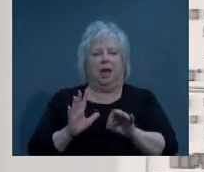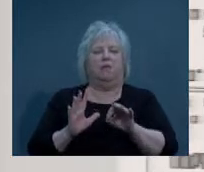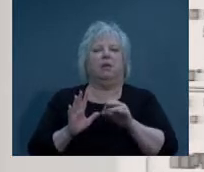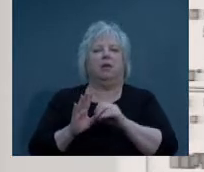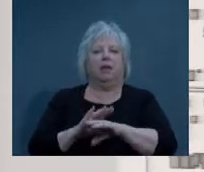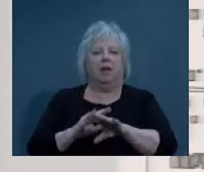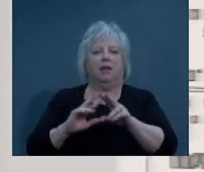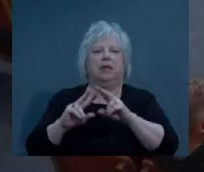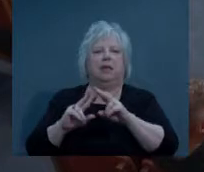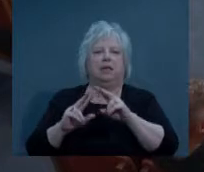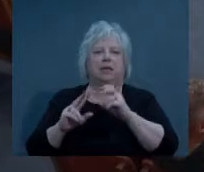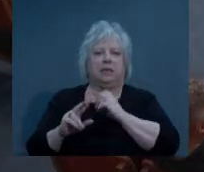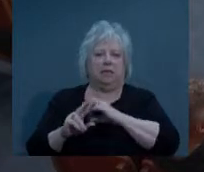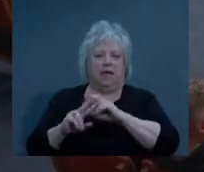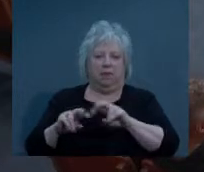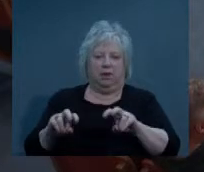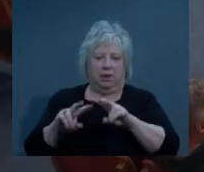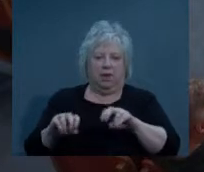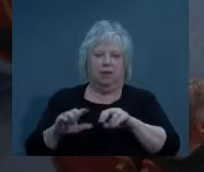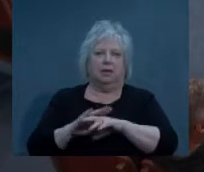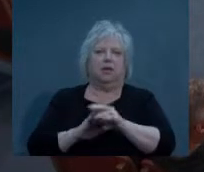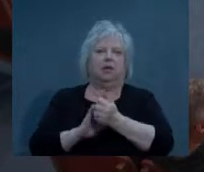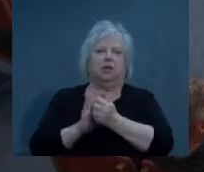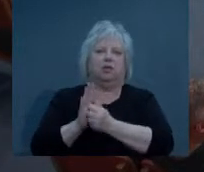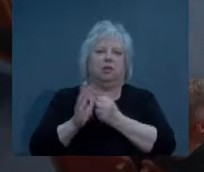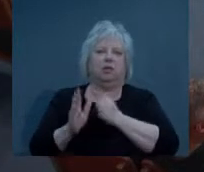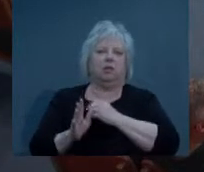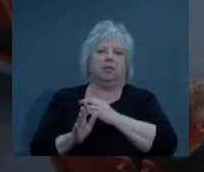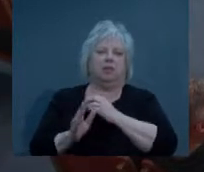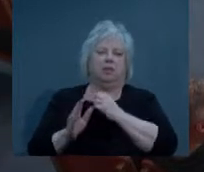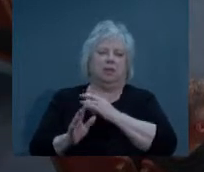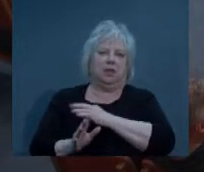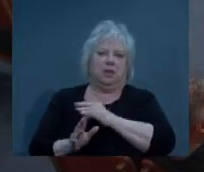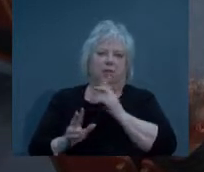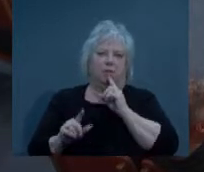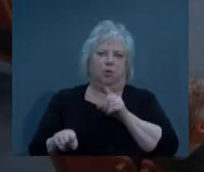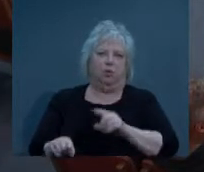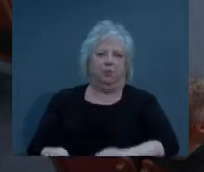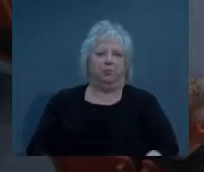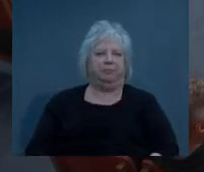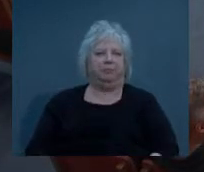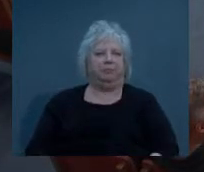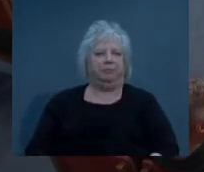E, and F and the staff analysis in the agenda staff report.